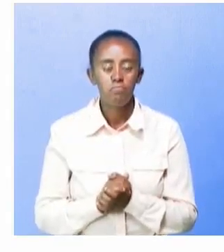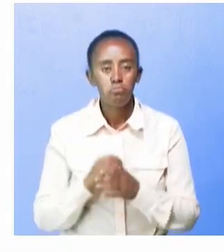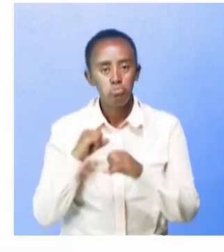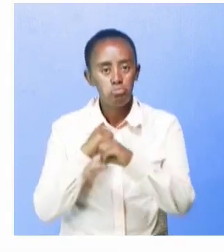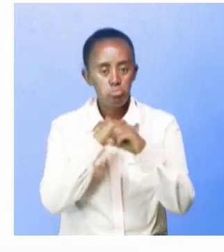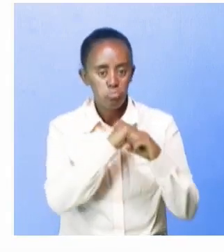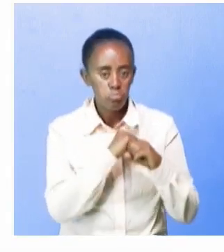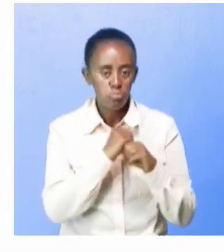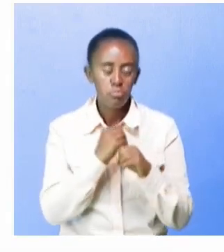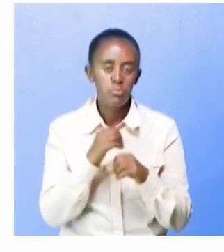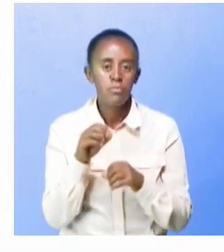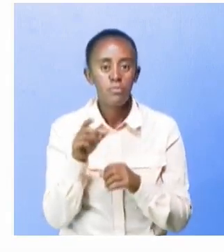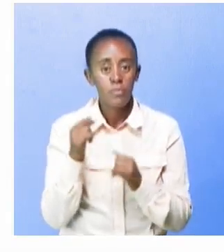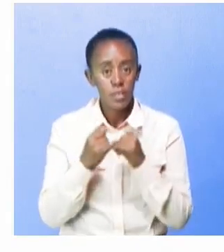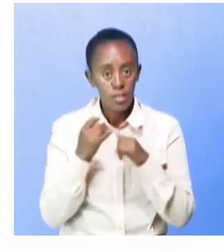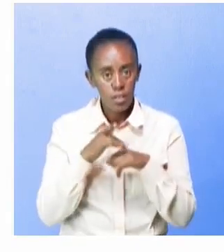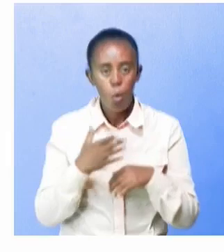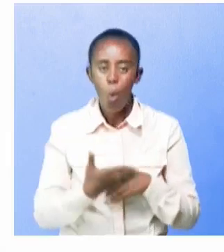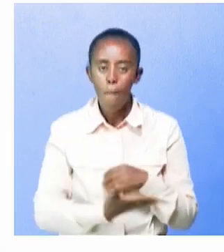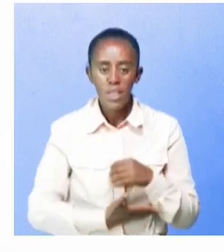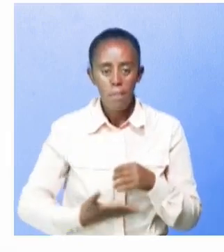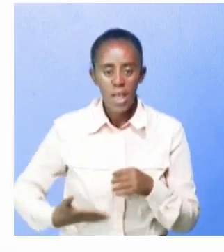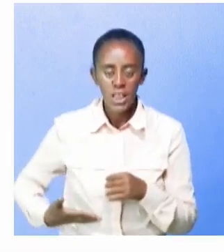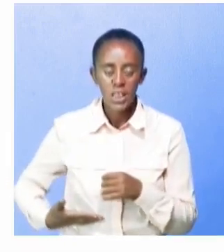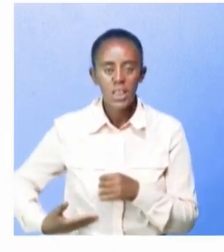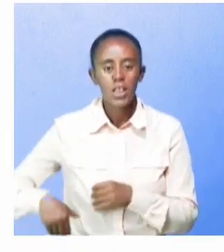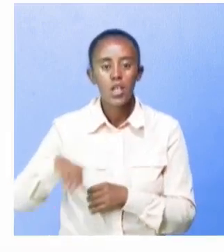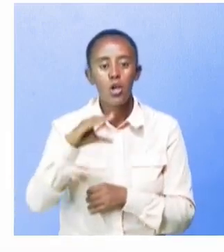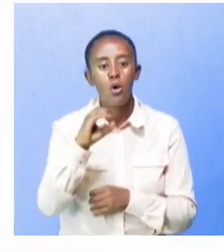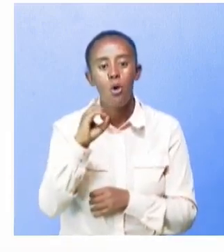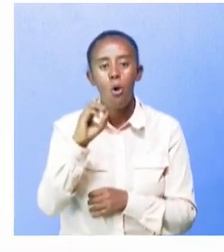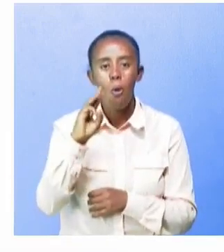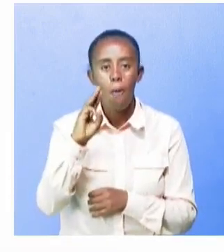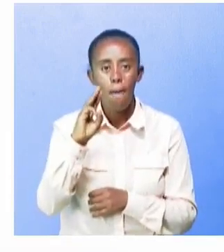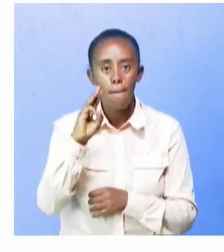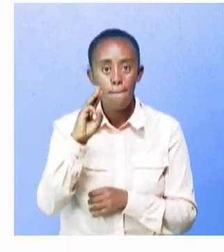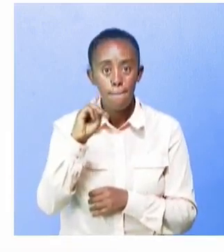And finally, we have commitment.